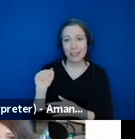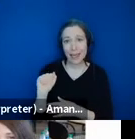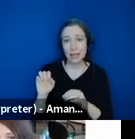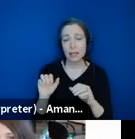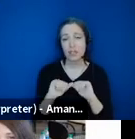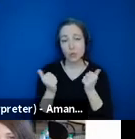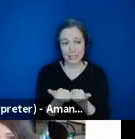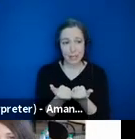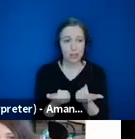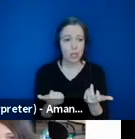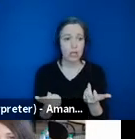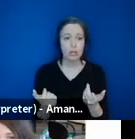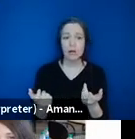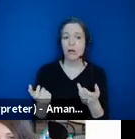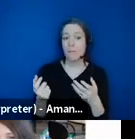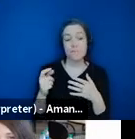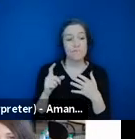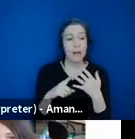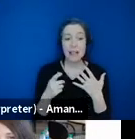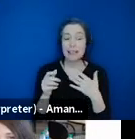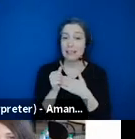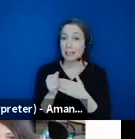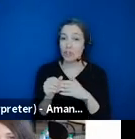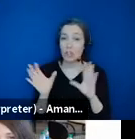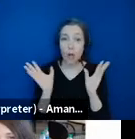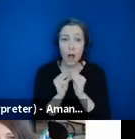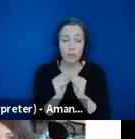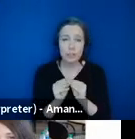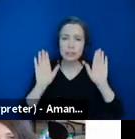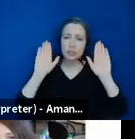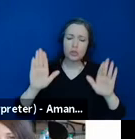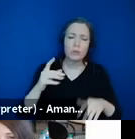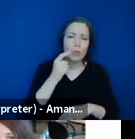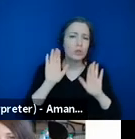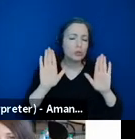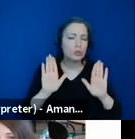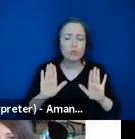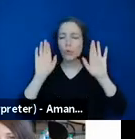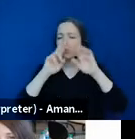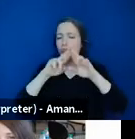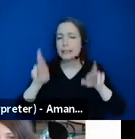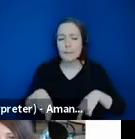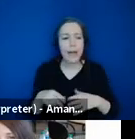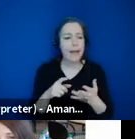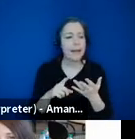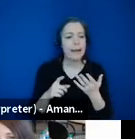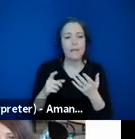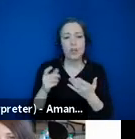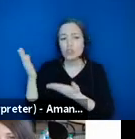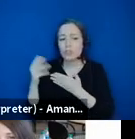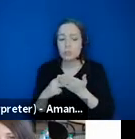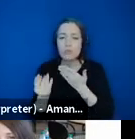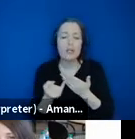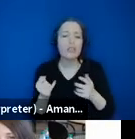conferences, which is great for networking and on your resume. There's different service projects we have alternate spring breaks where you can give back